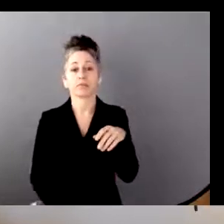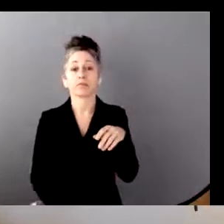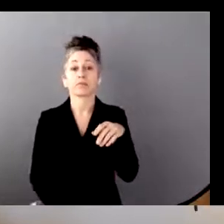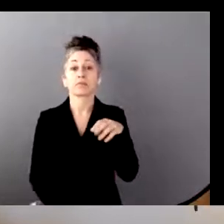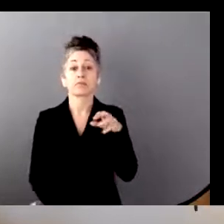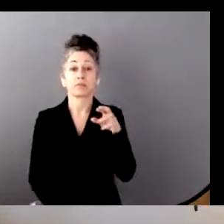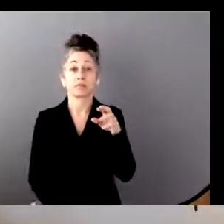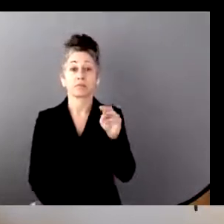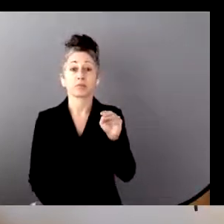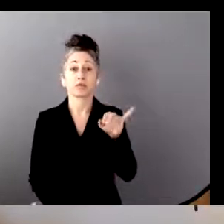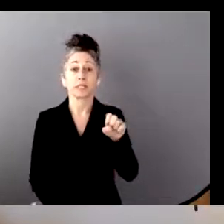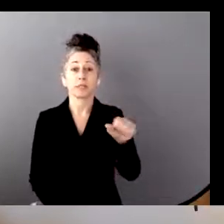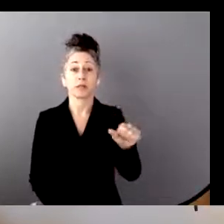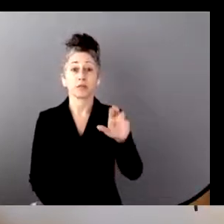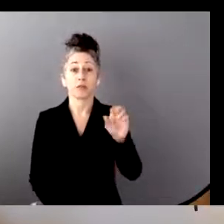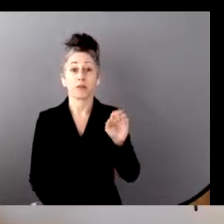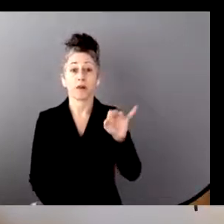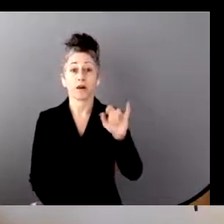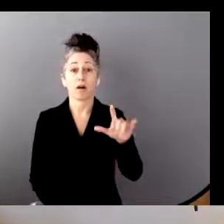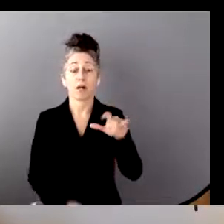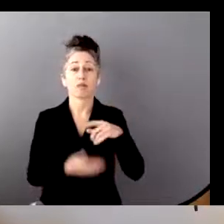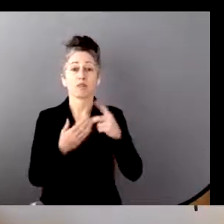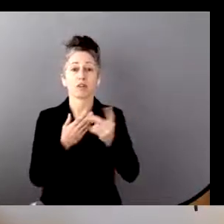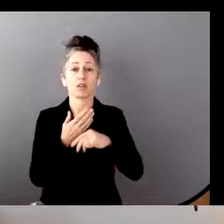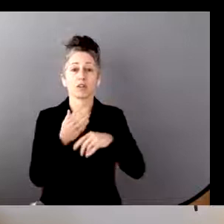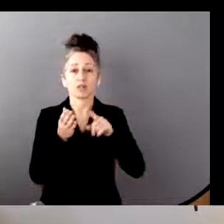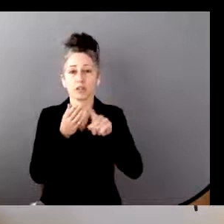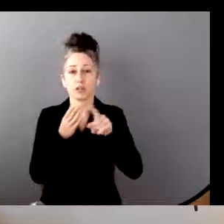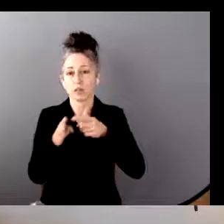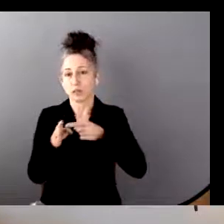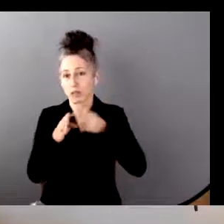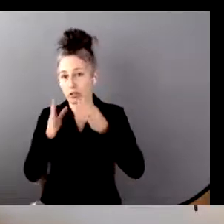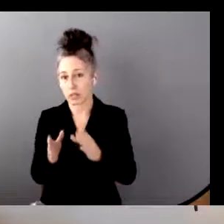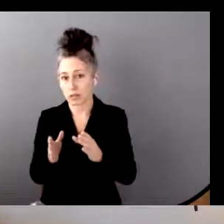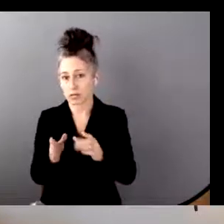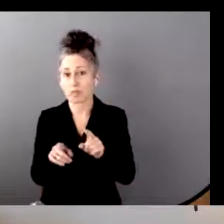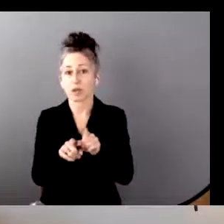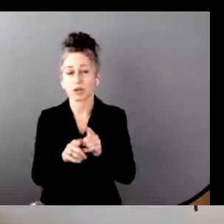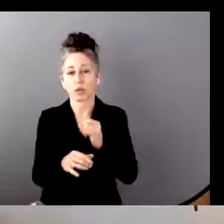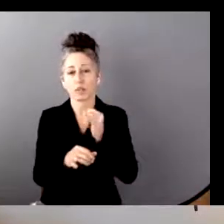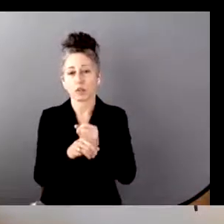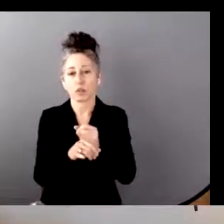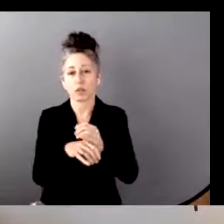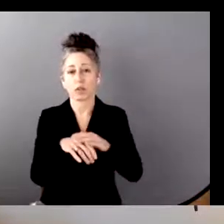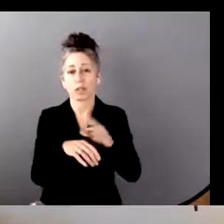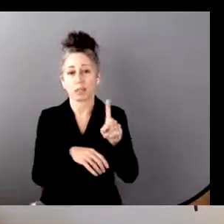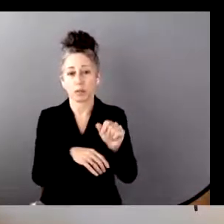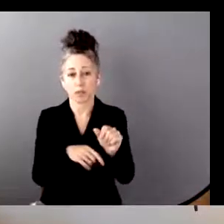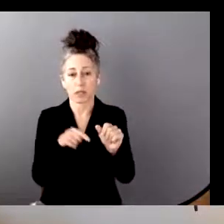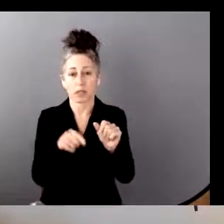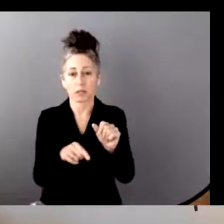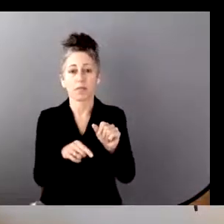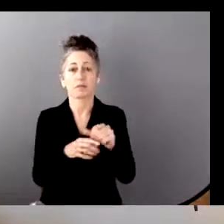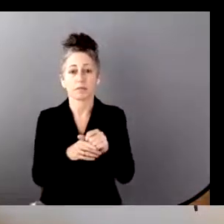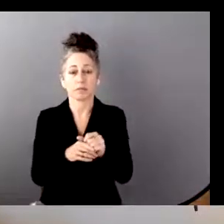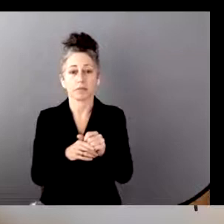a project research specialist also at the Institute on Disability, UCED, at the